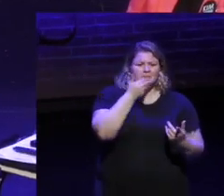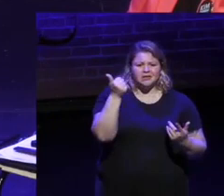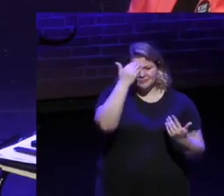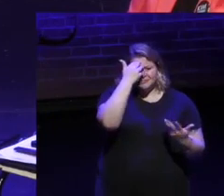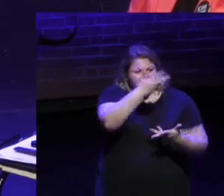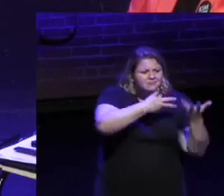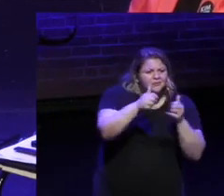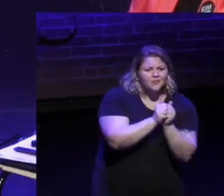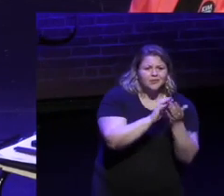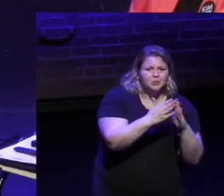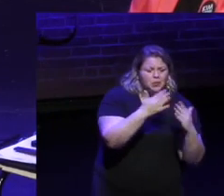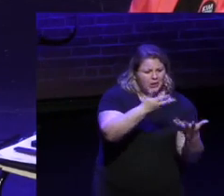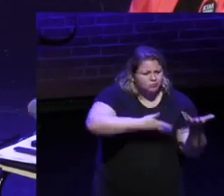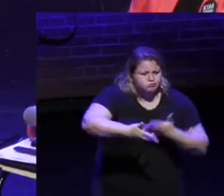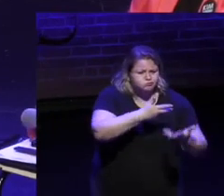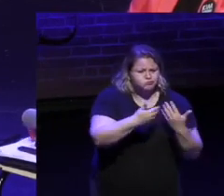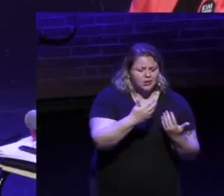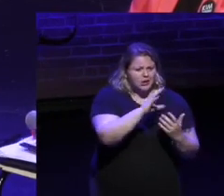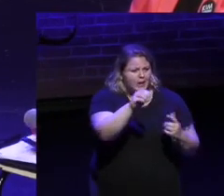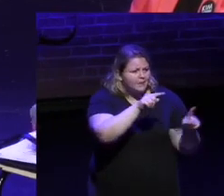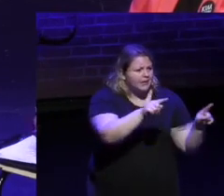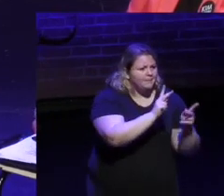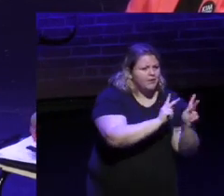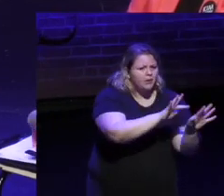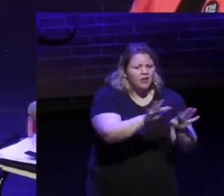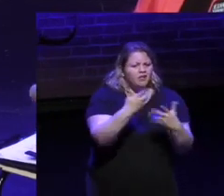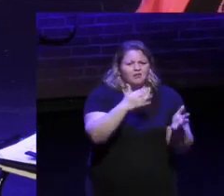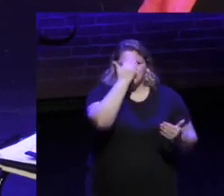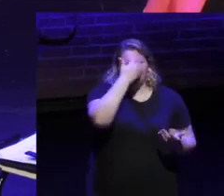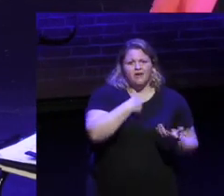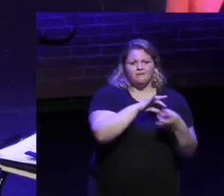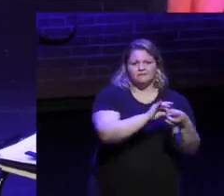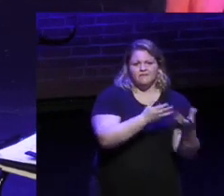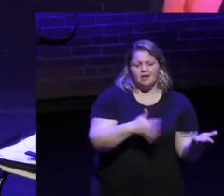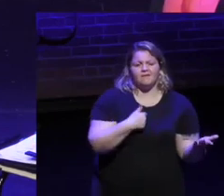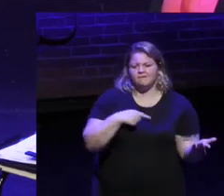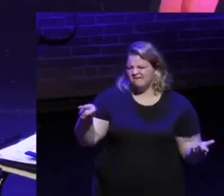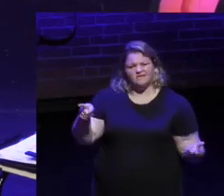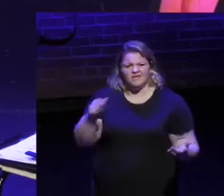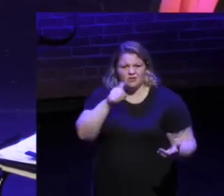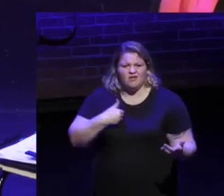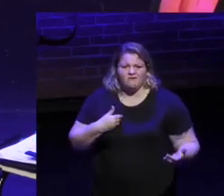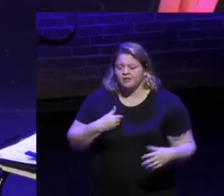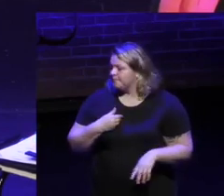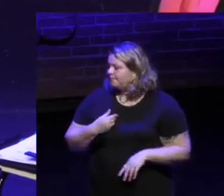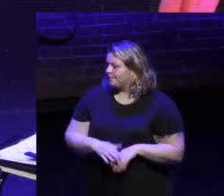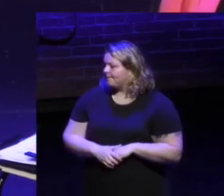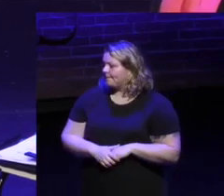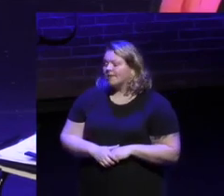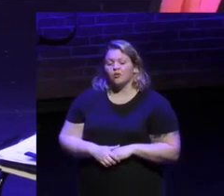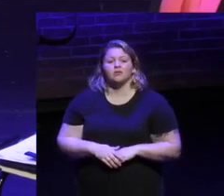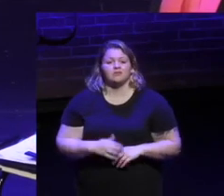the players the best, knows the organizations the best. As Lieutenant Governor, I want to put arts